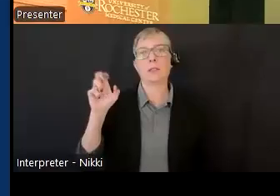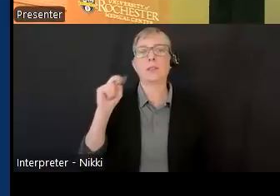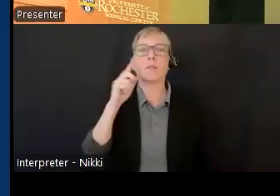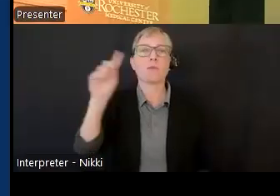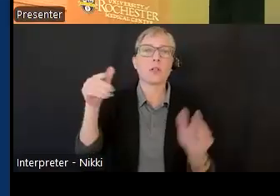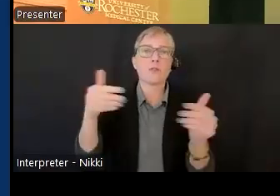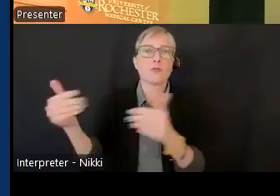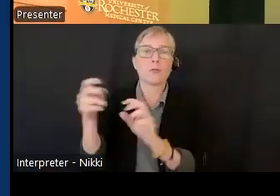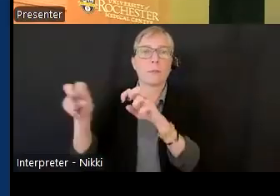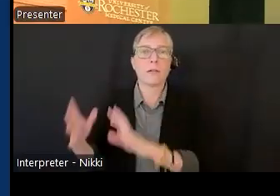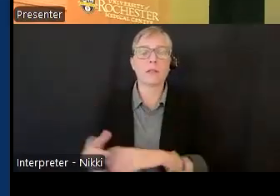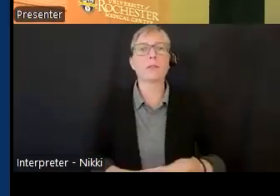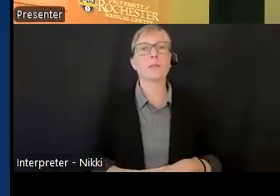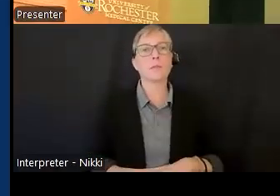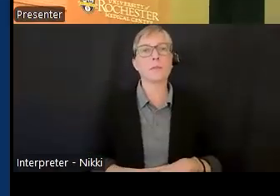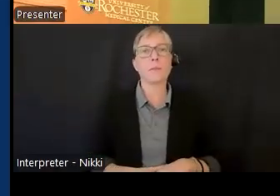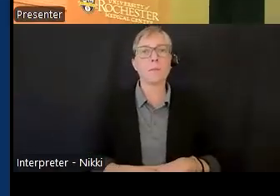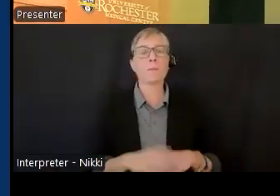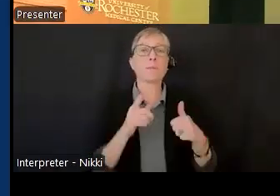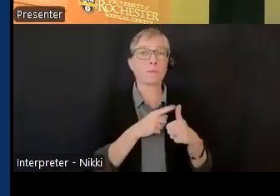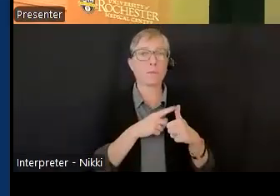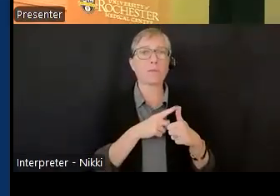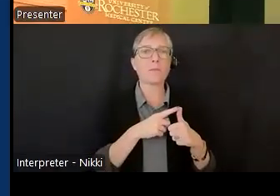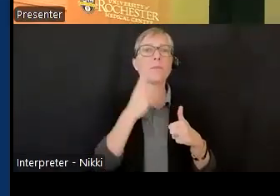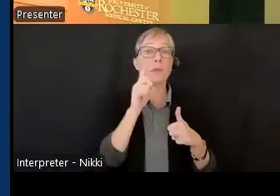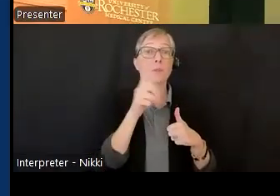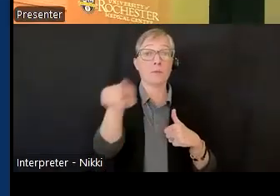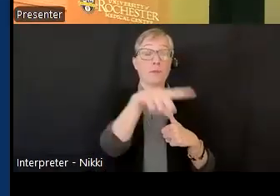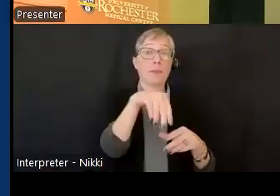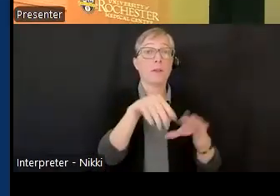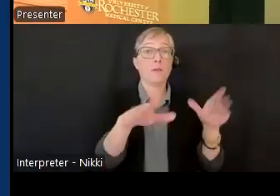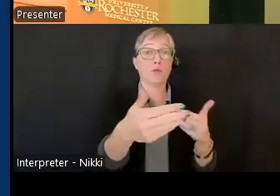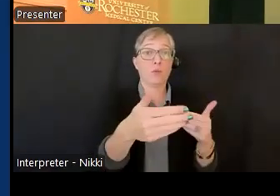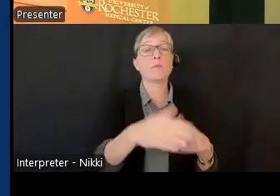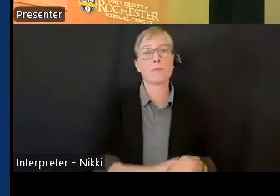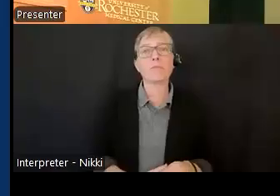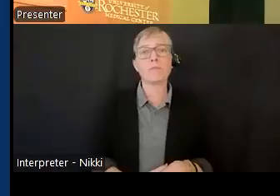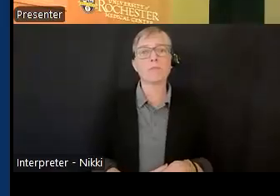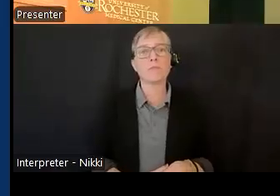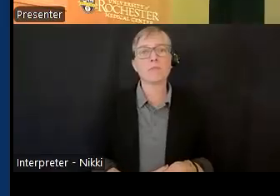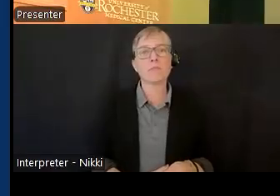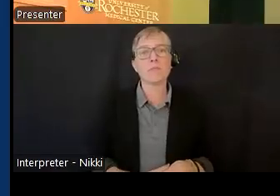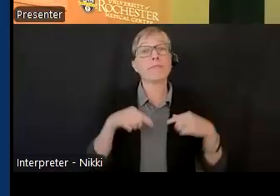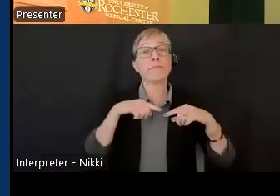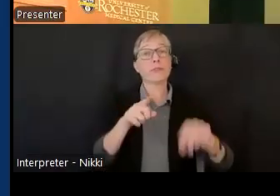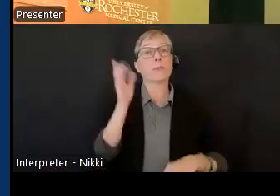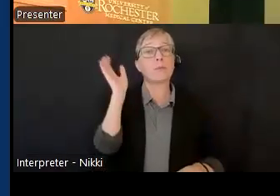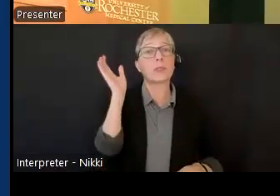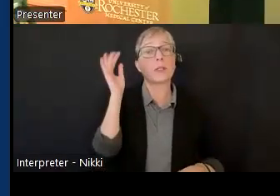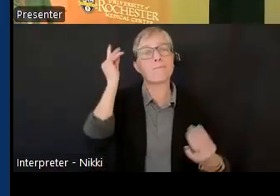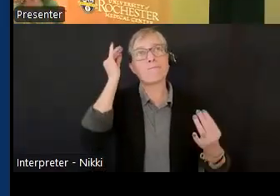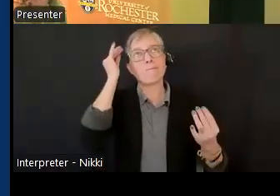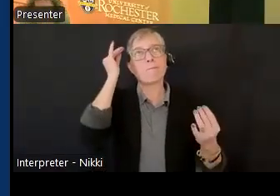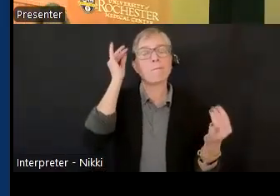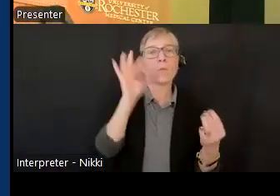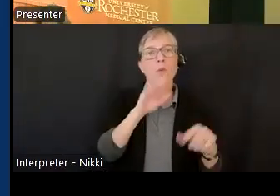of housekeeping, for those of you who are in the room, you are welcome to think about your questions during the course of the session, and we will carve